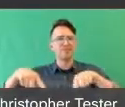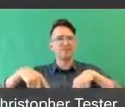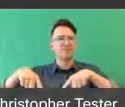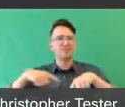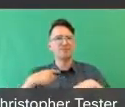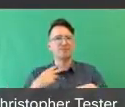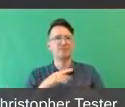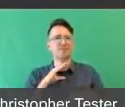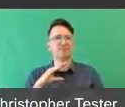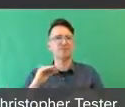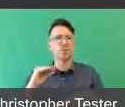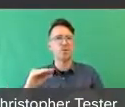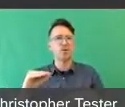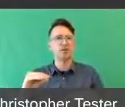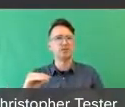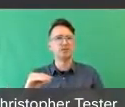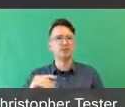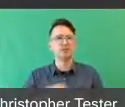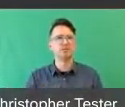All right.